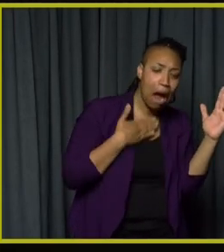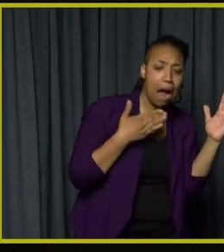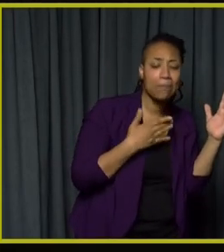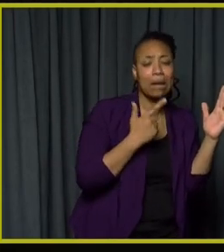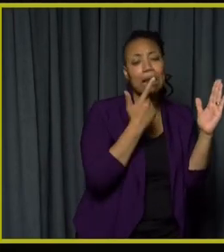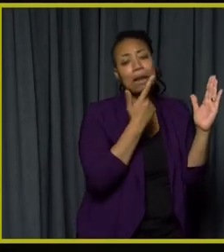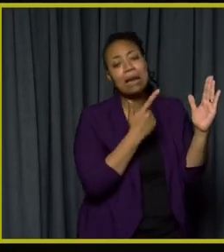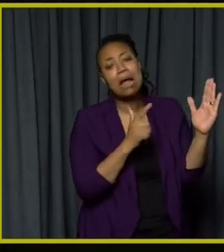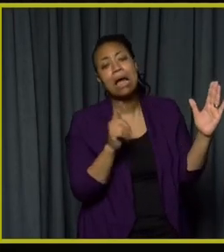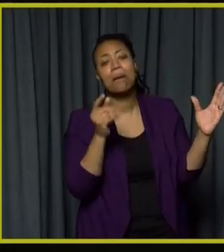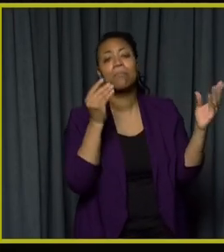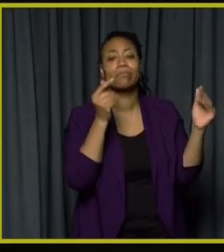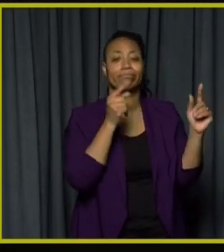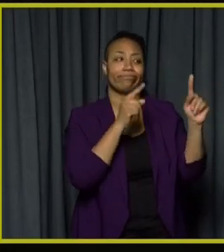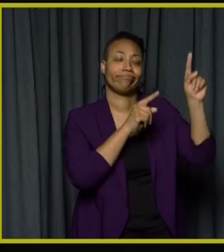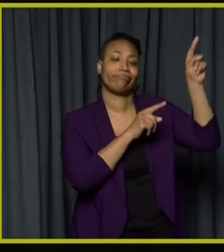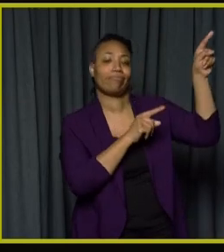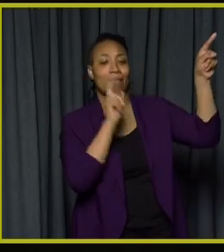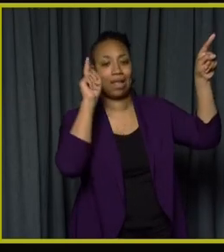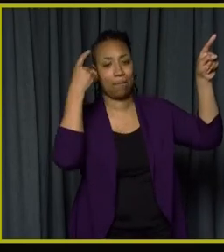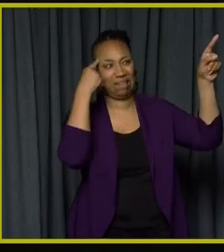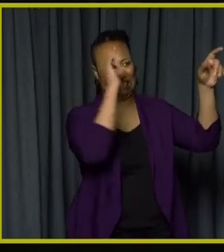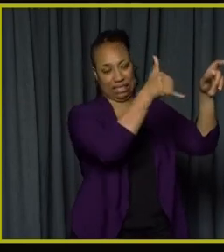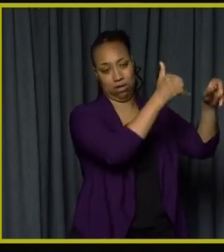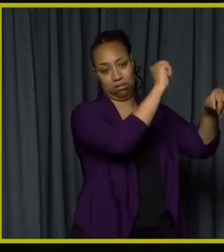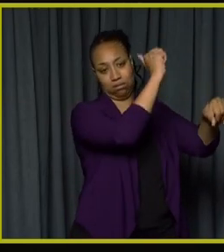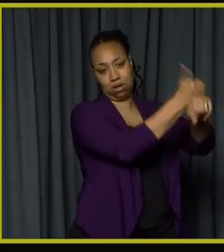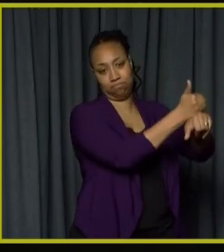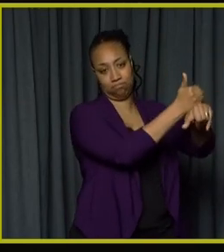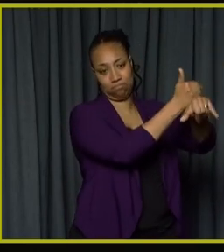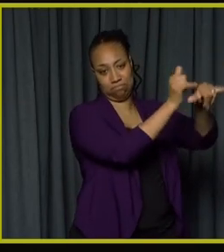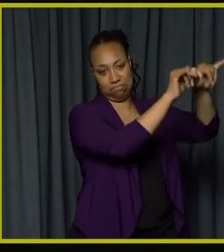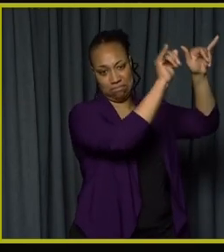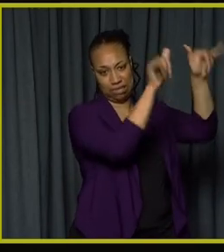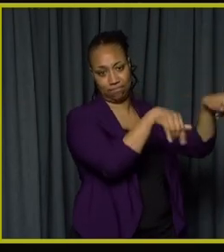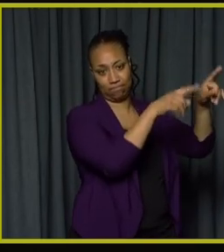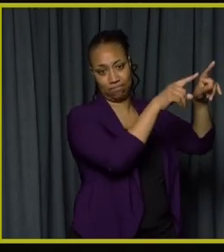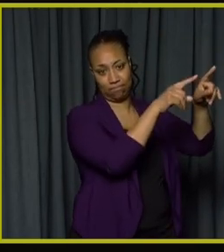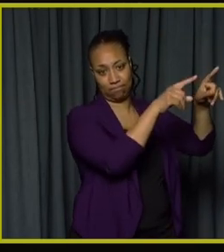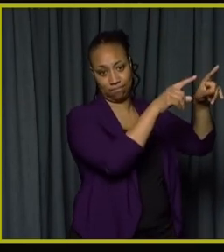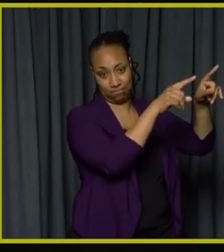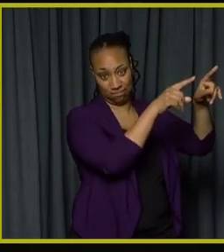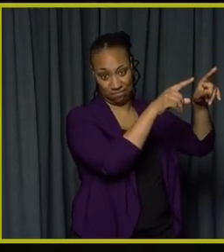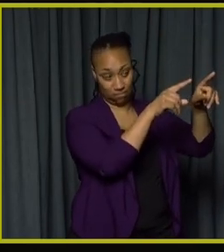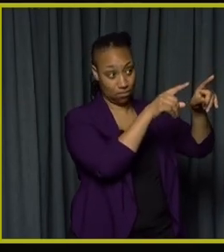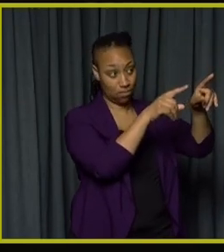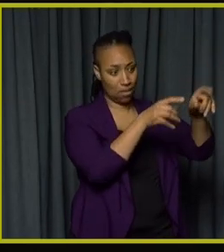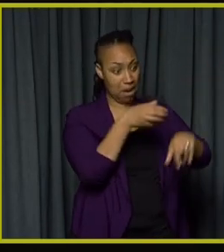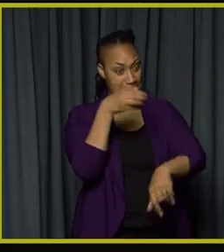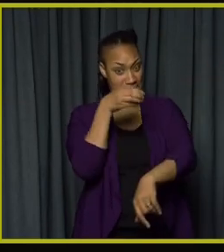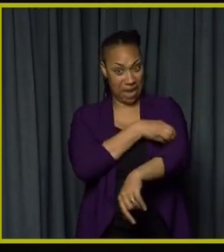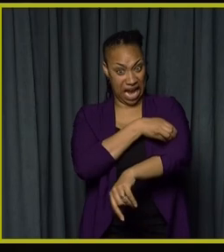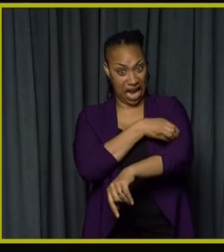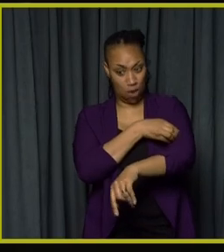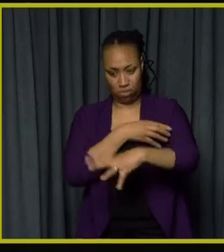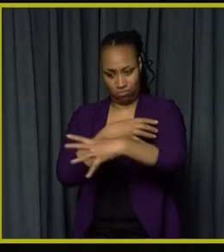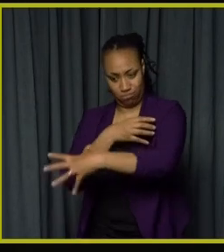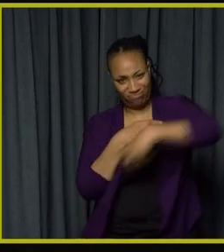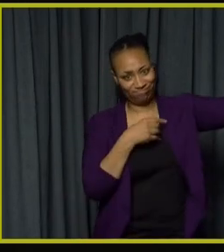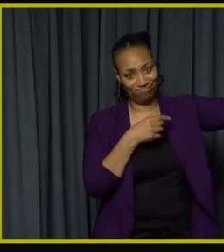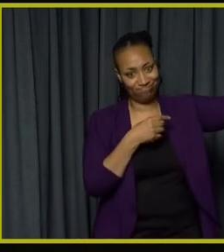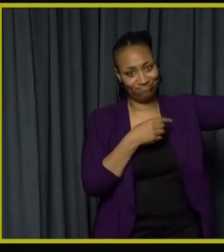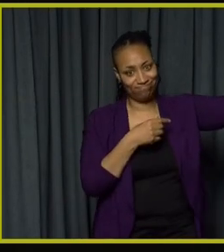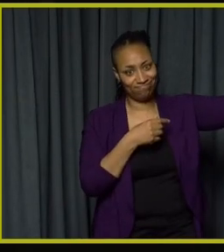among men, deriving their power from the consent of the governed, and that whenever any form of government